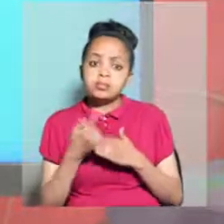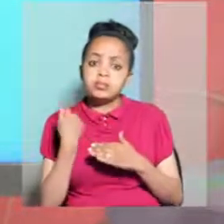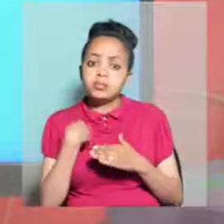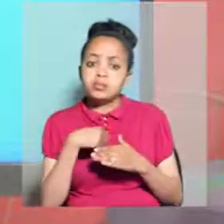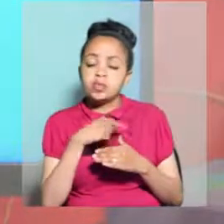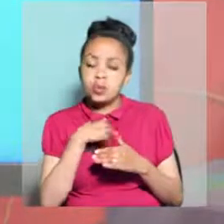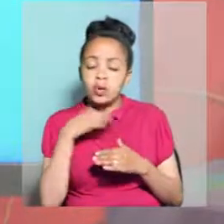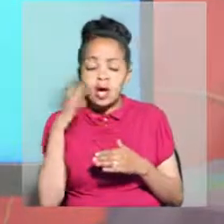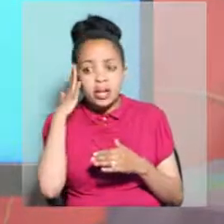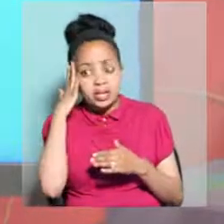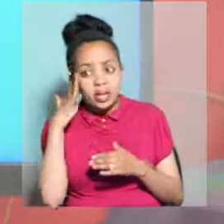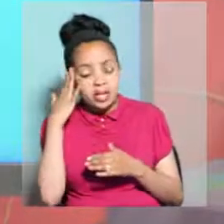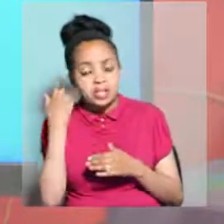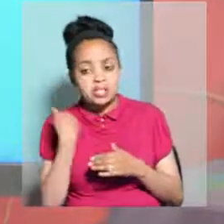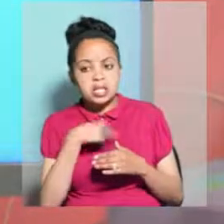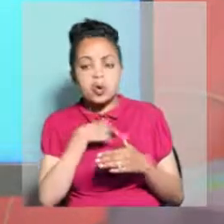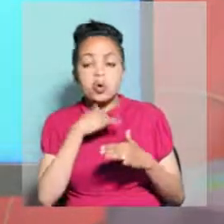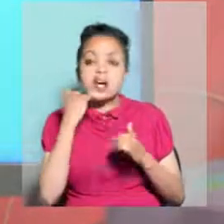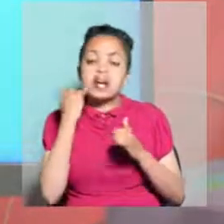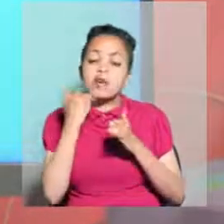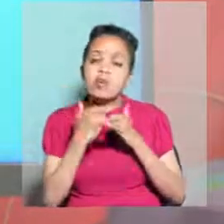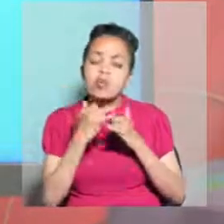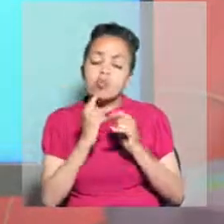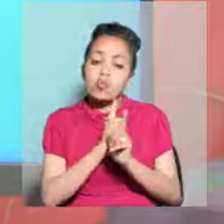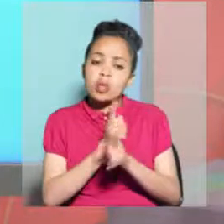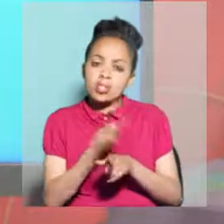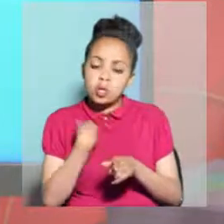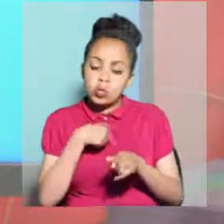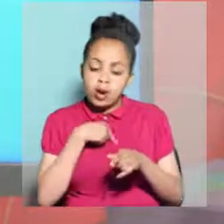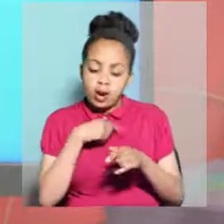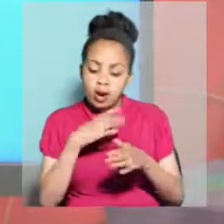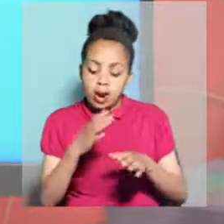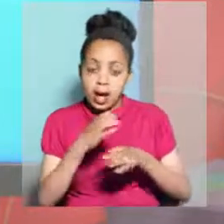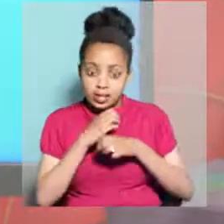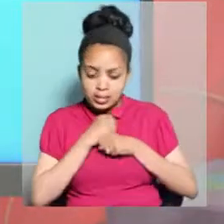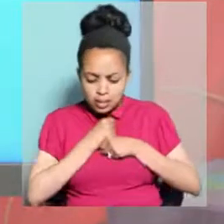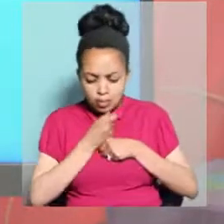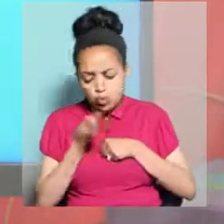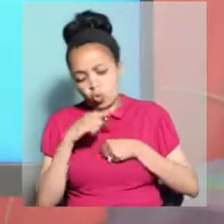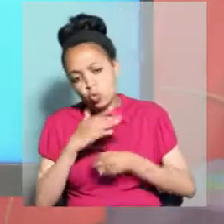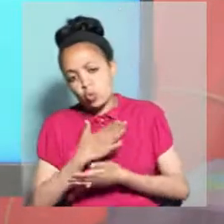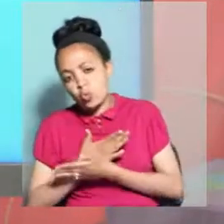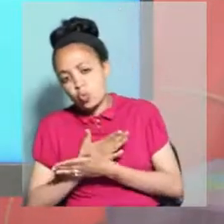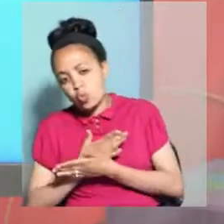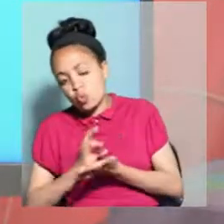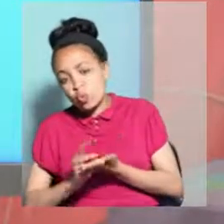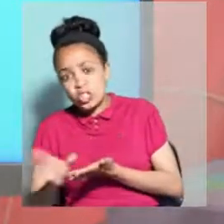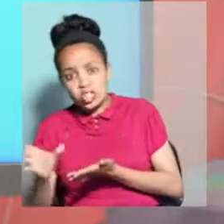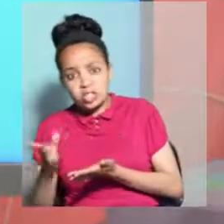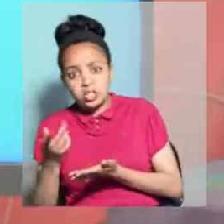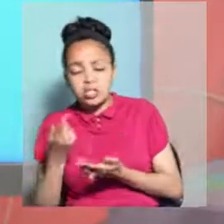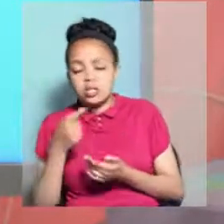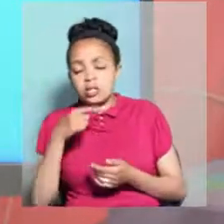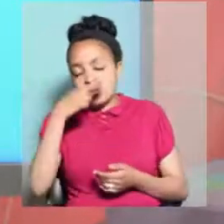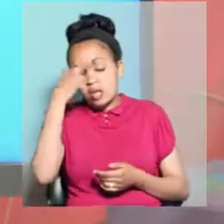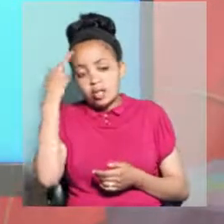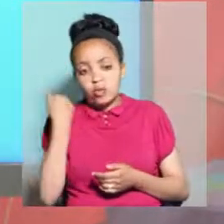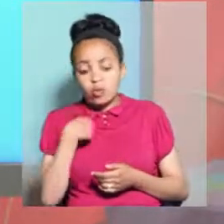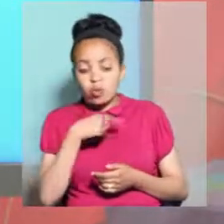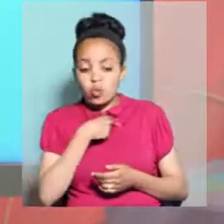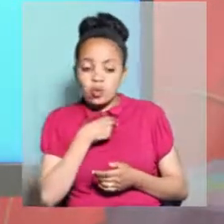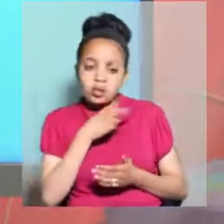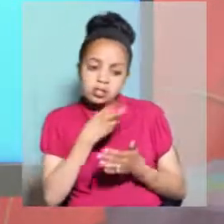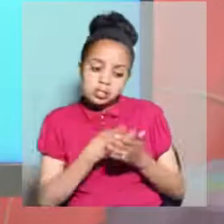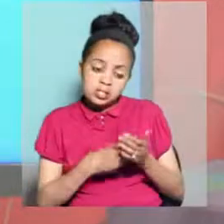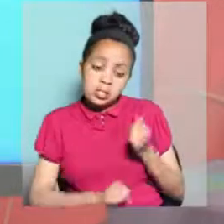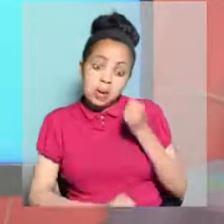we analyze our result, we are come to accept or that of reject it. If our hypothesis can be